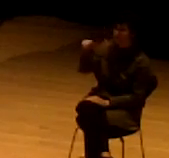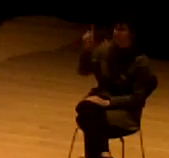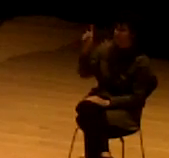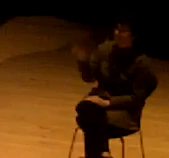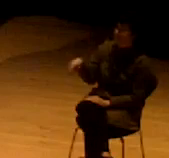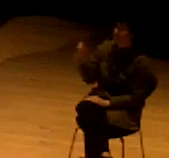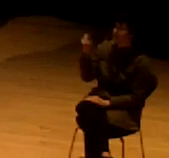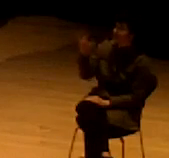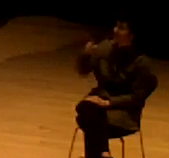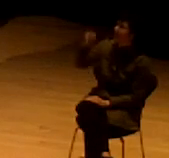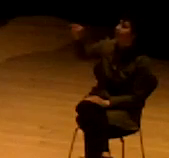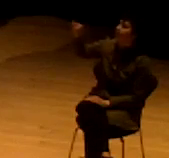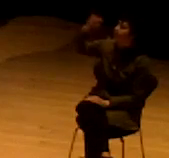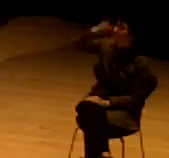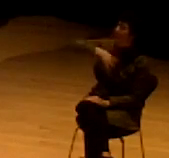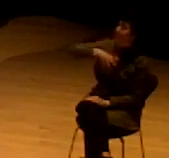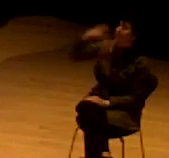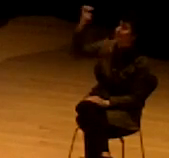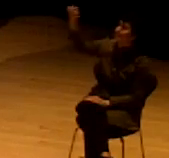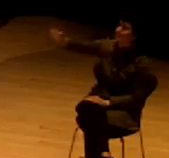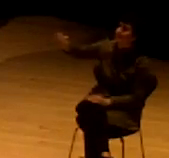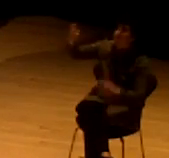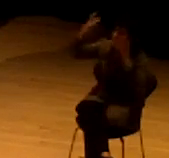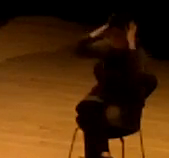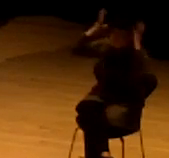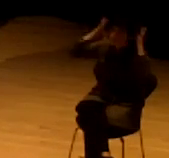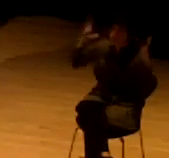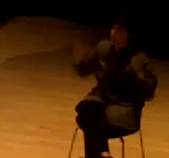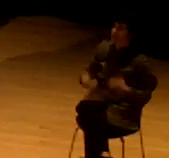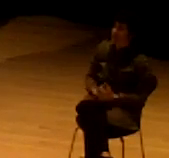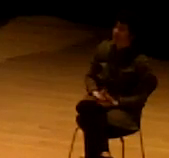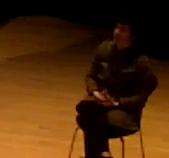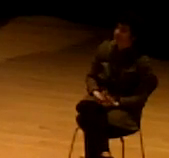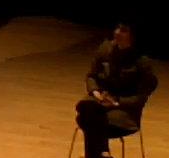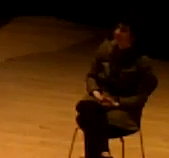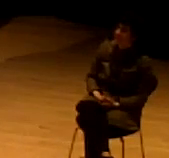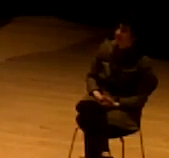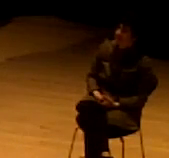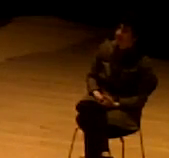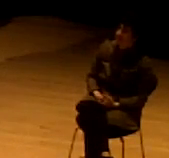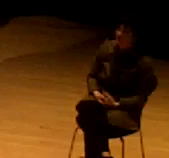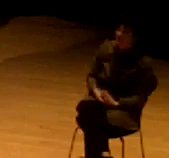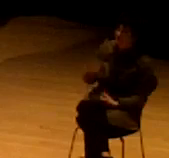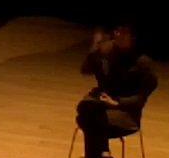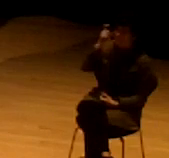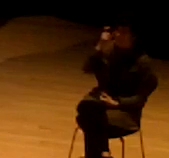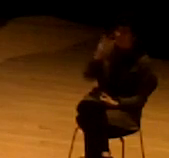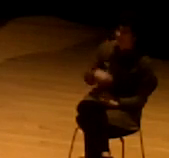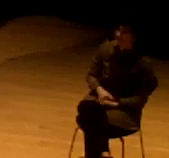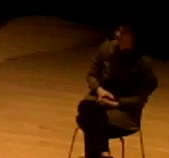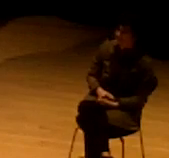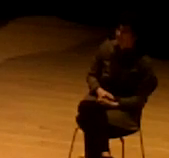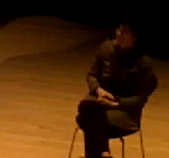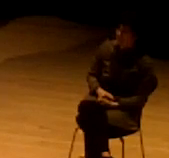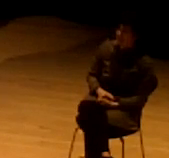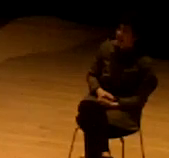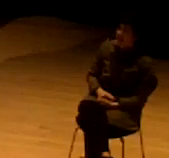ahead. Whoa. I was in Salem last weekend, and I missed your